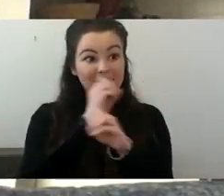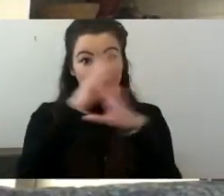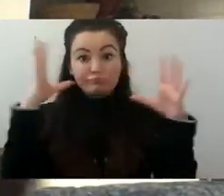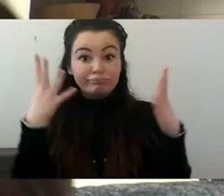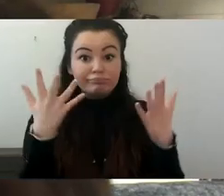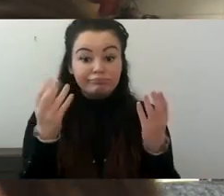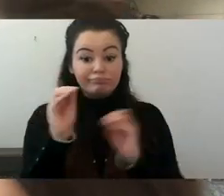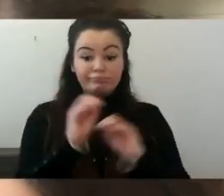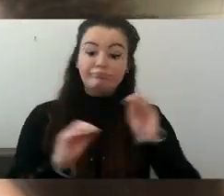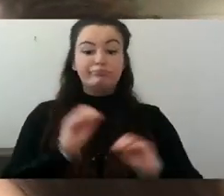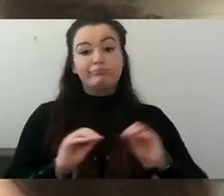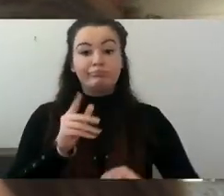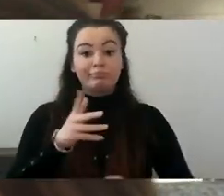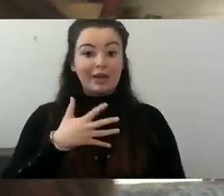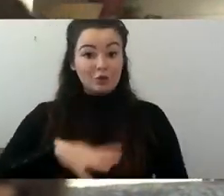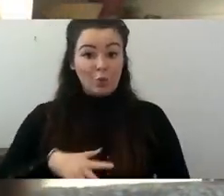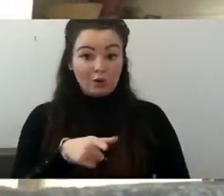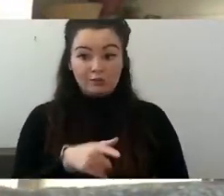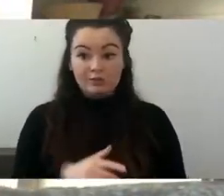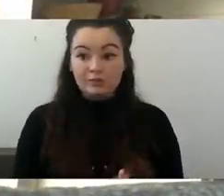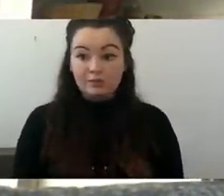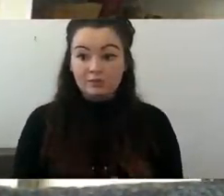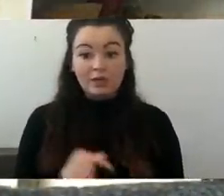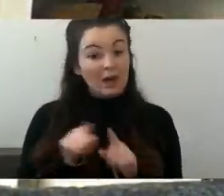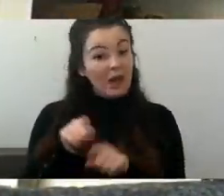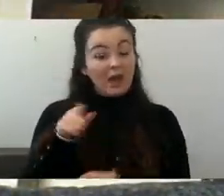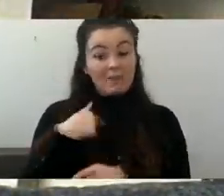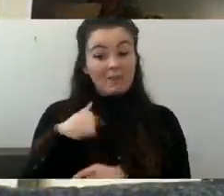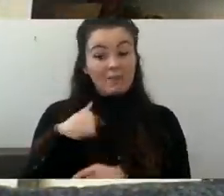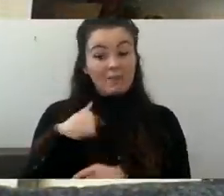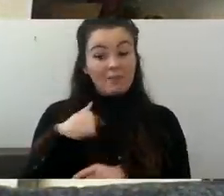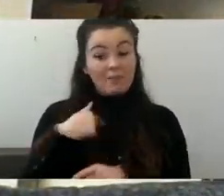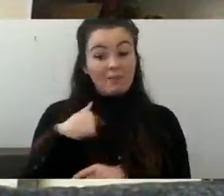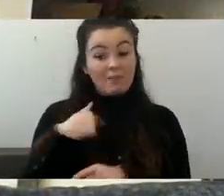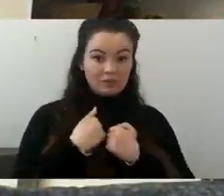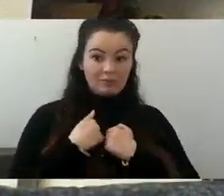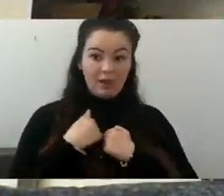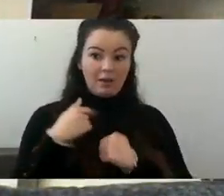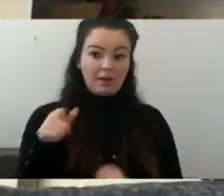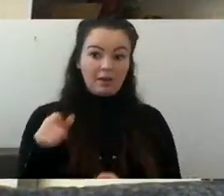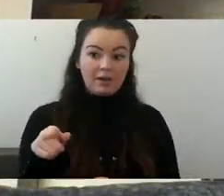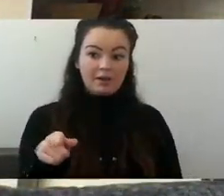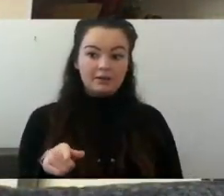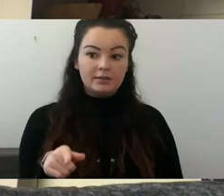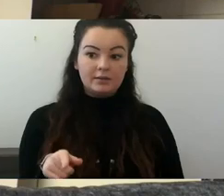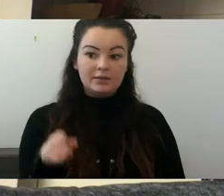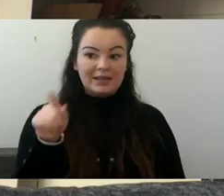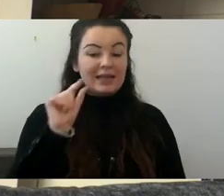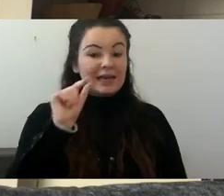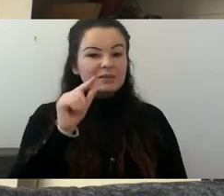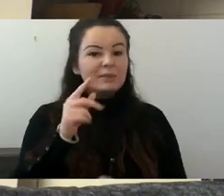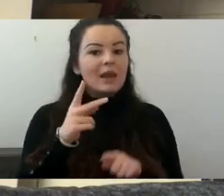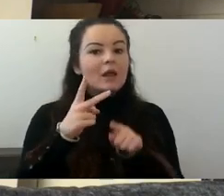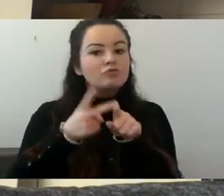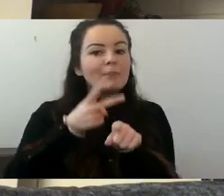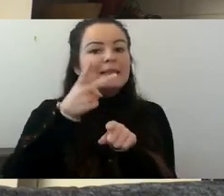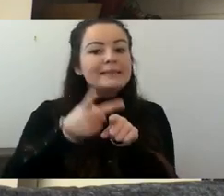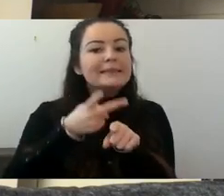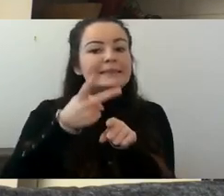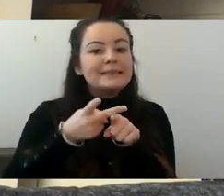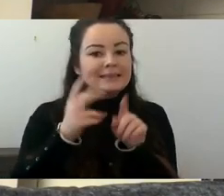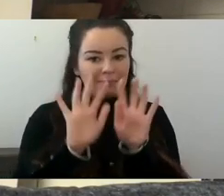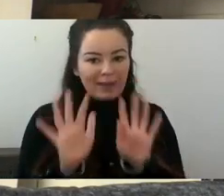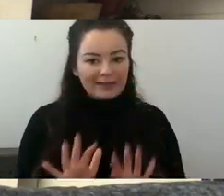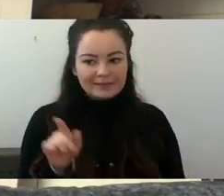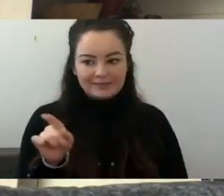how you please. I've done this one as a little example first. So it's a bit like a repeat pattern. We've